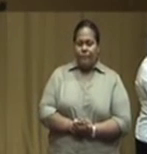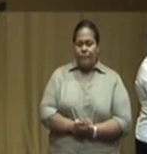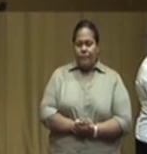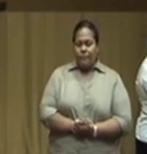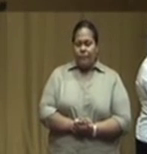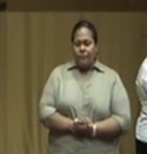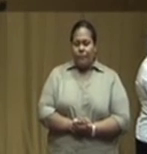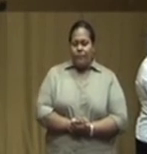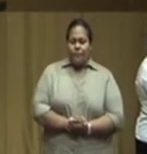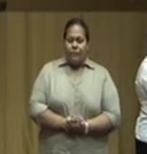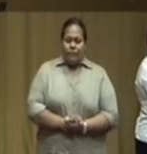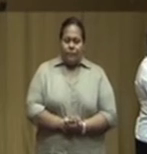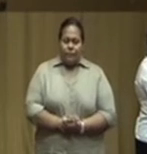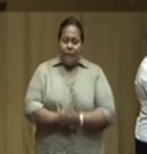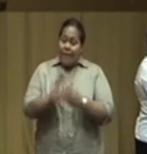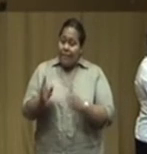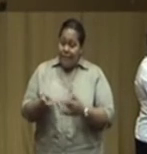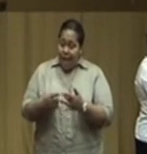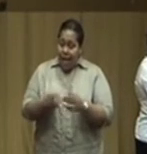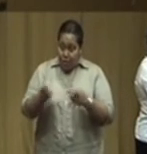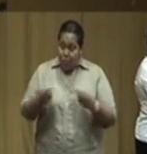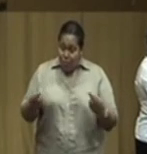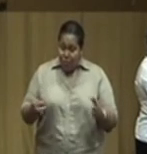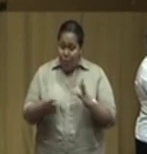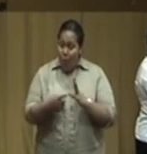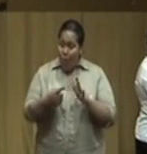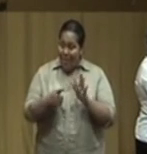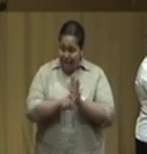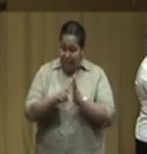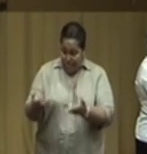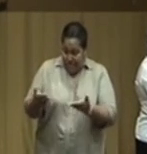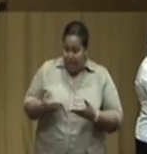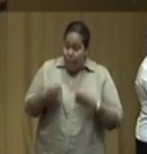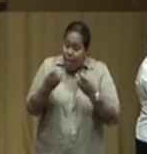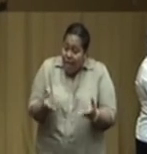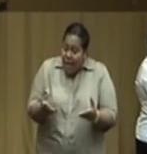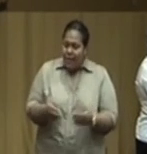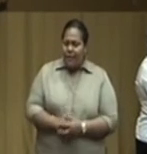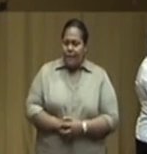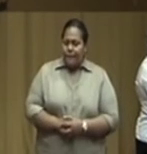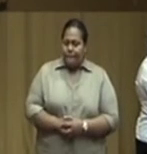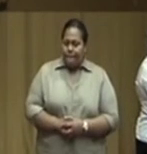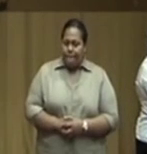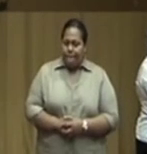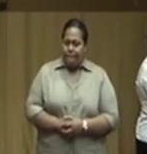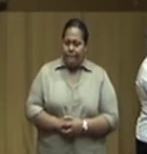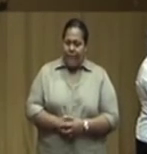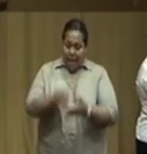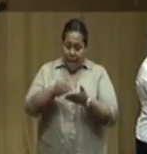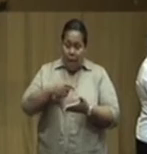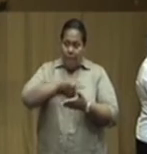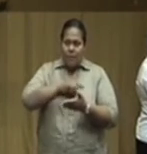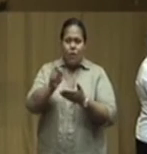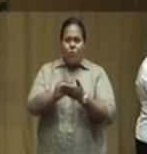the other materials that the open education resources has given us help us in writing up